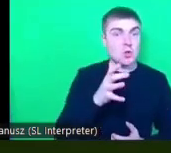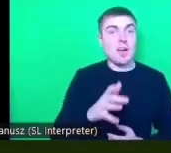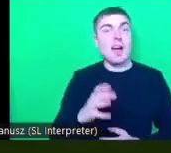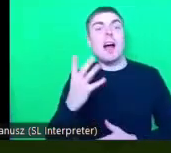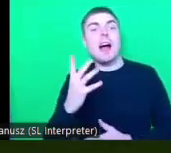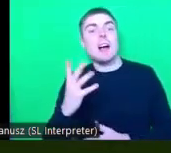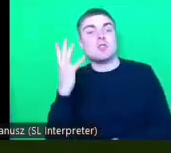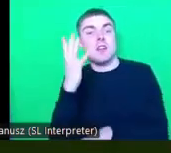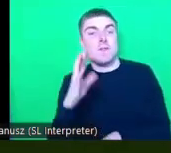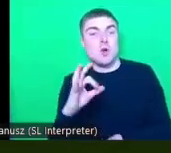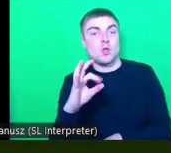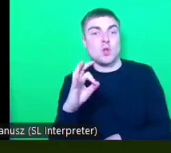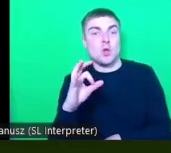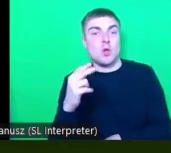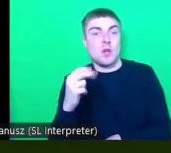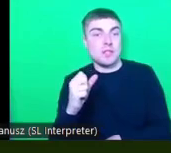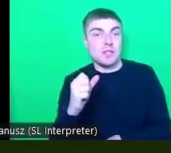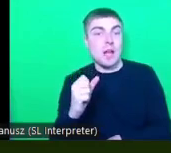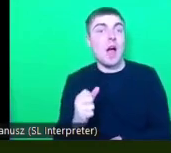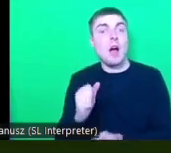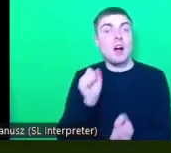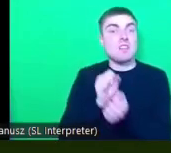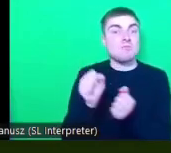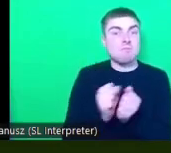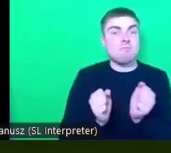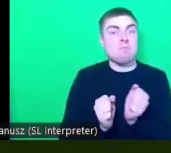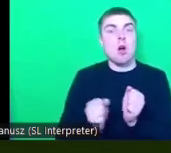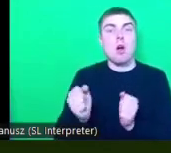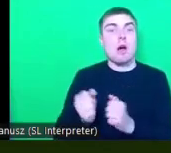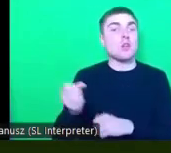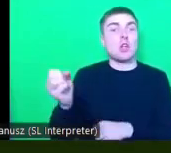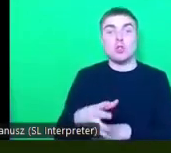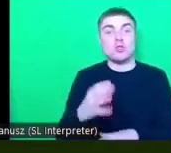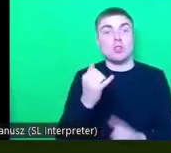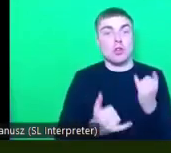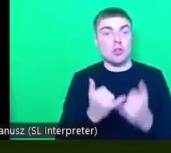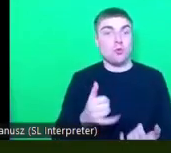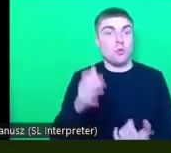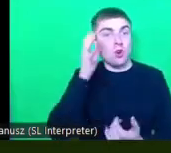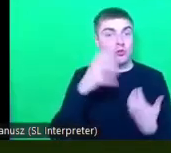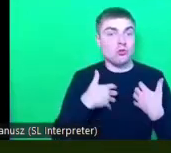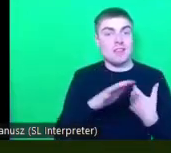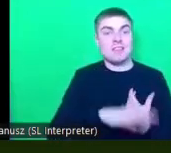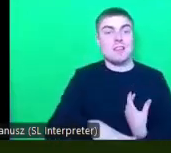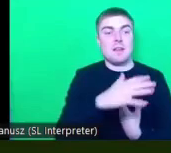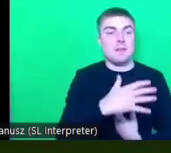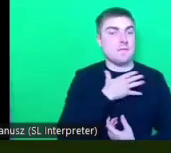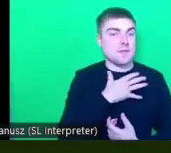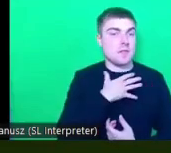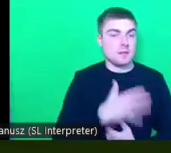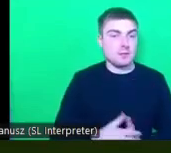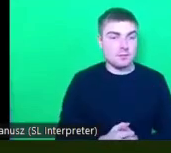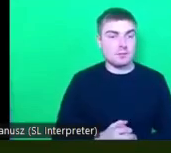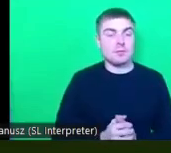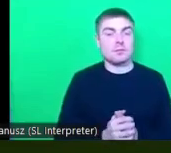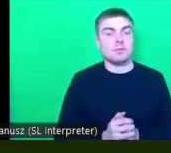moose browsing levels within wolf territories. But as you see here, we had a huge data set,